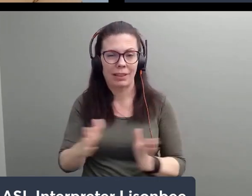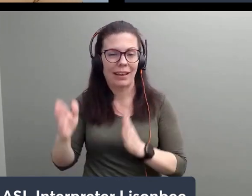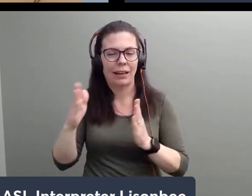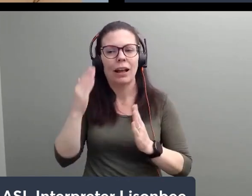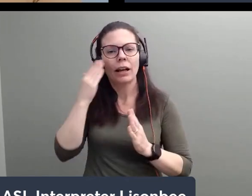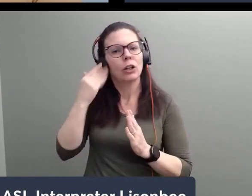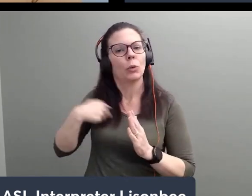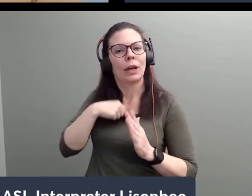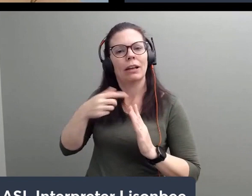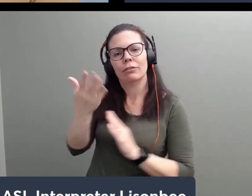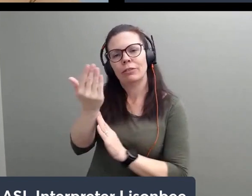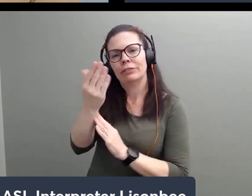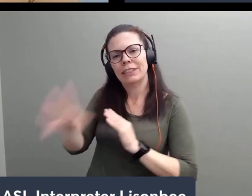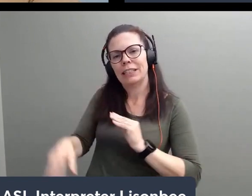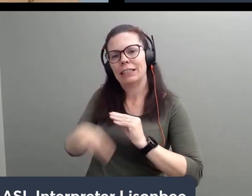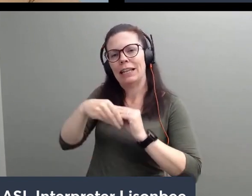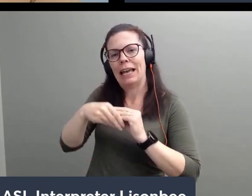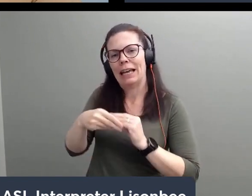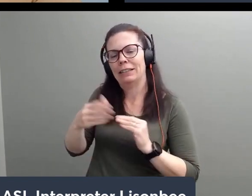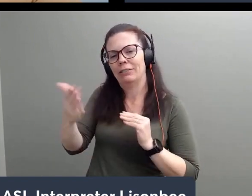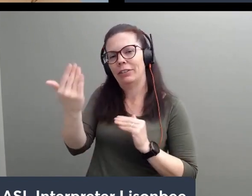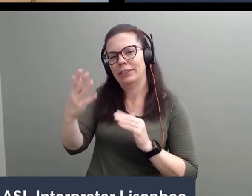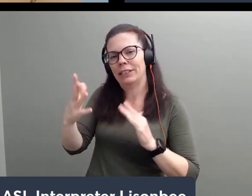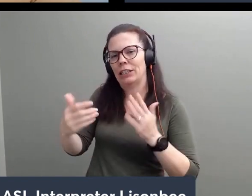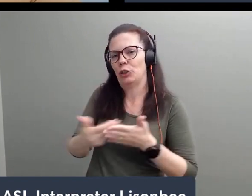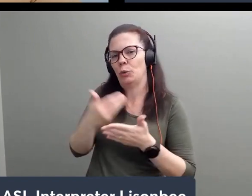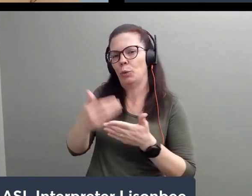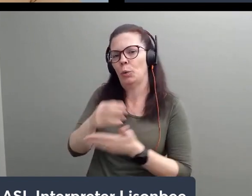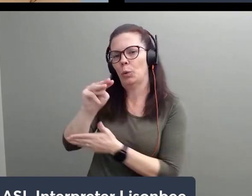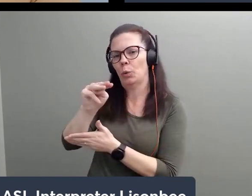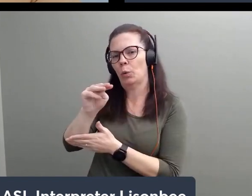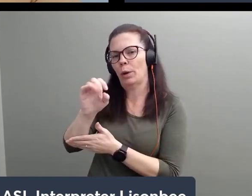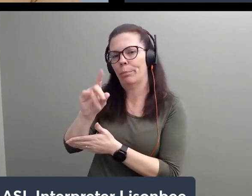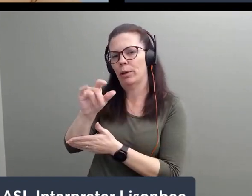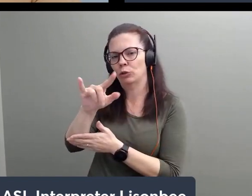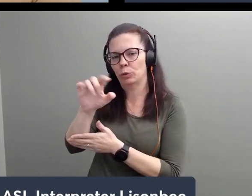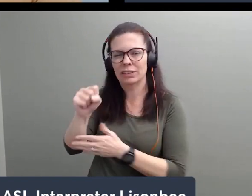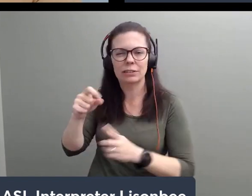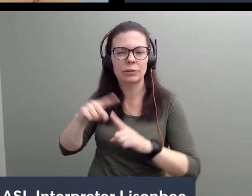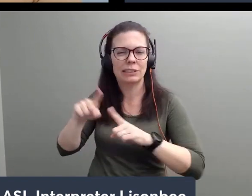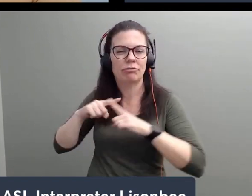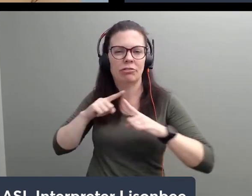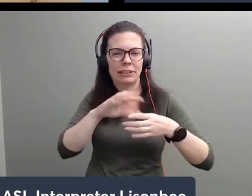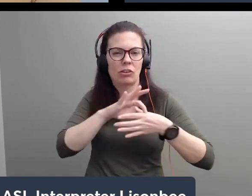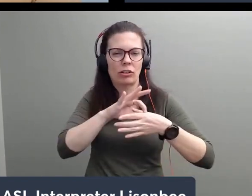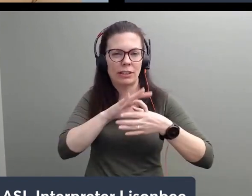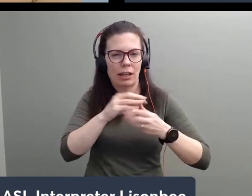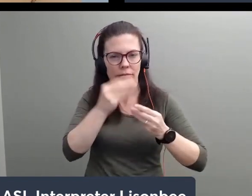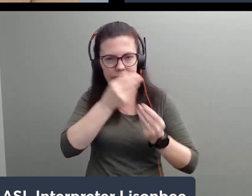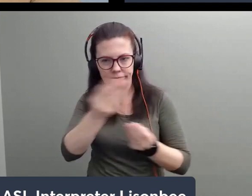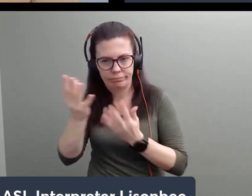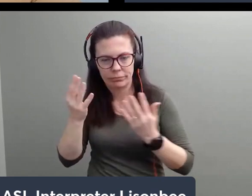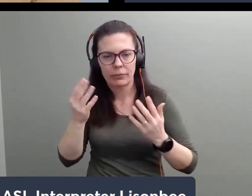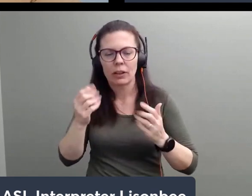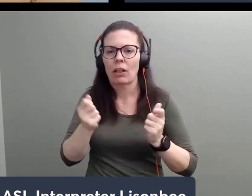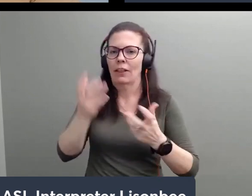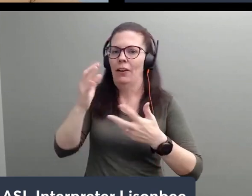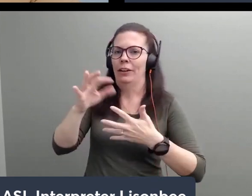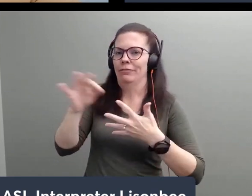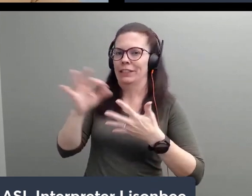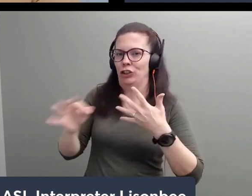new modules recently with different content. And as you said, there's a lot of features that have been added to CloudFormation over the